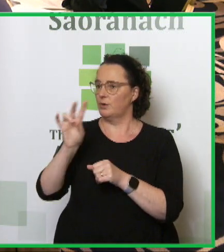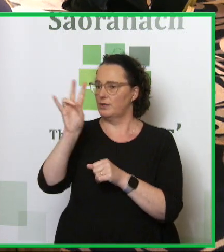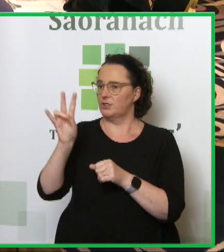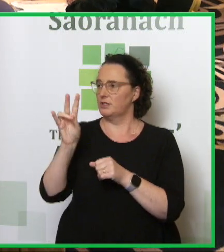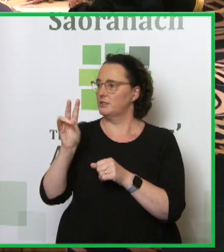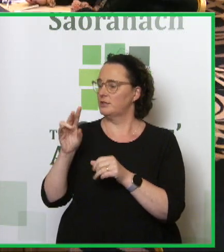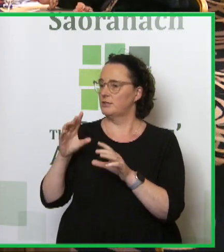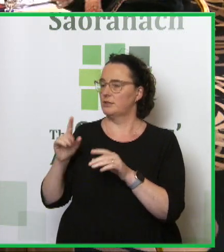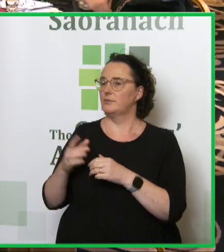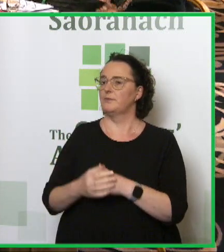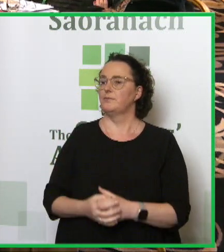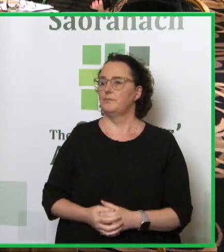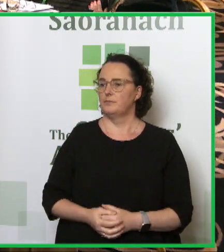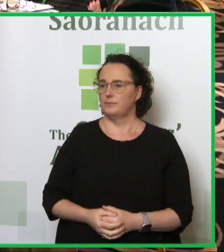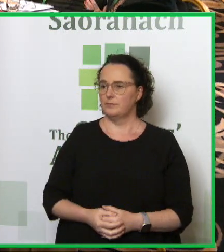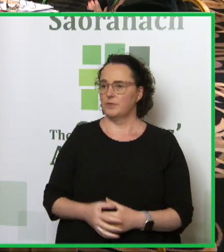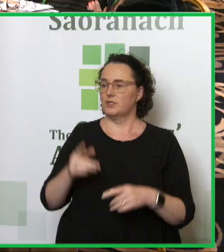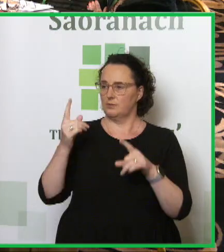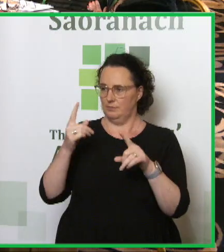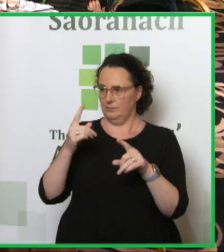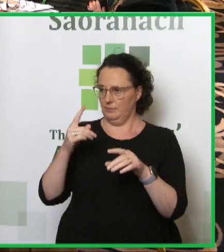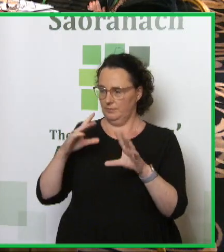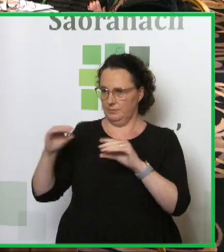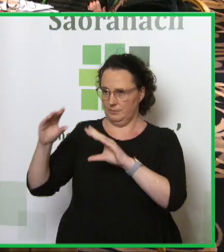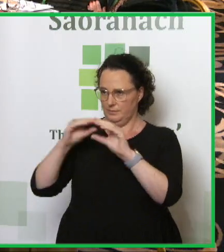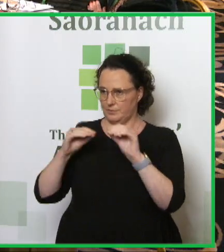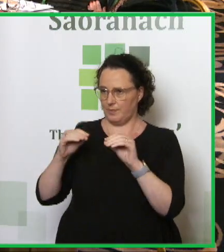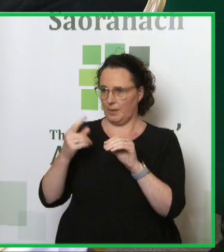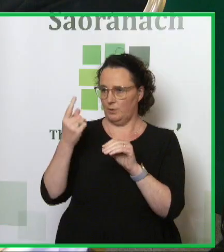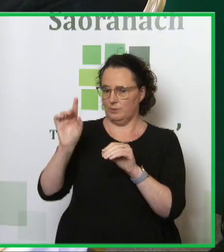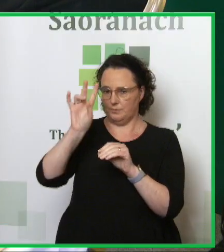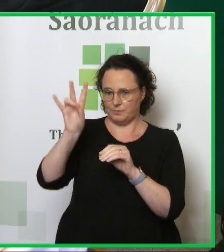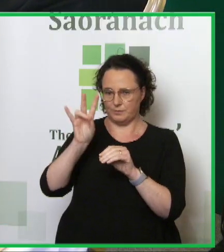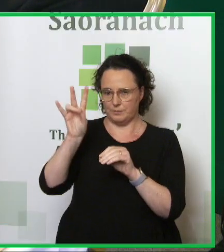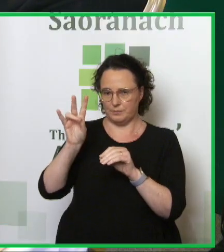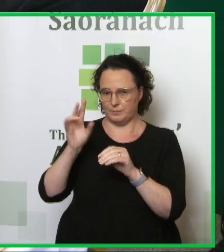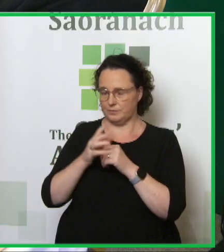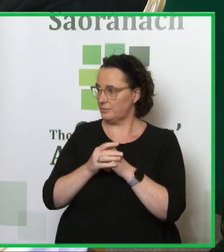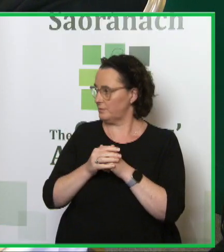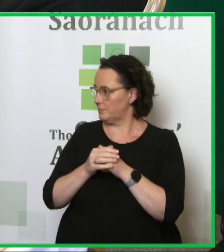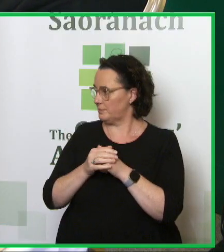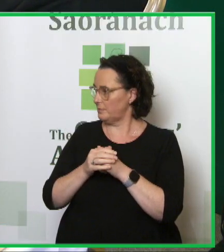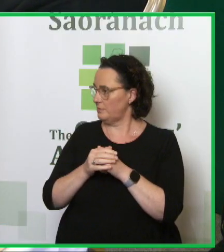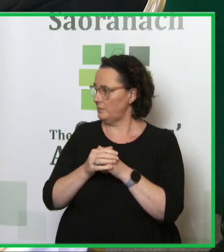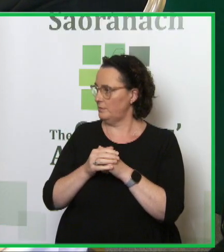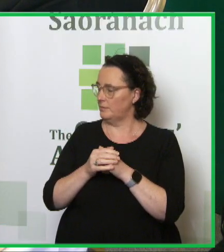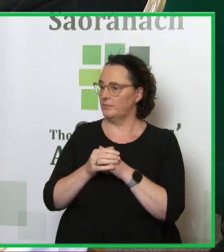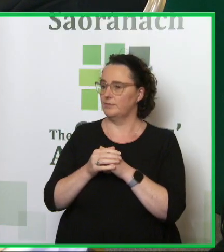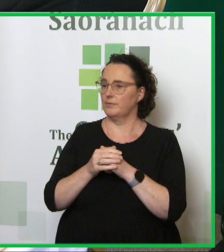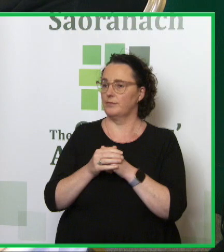Sorry, folks. Sorry, can we do just? Sorry, Simon, can we just there's people. Go